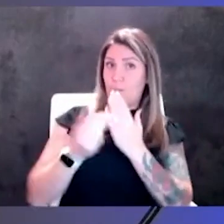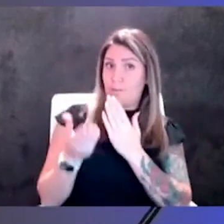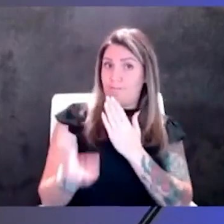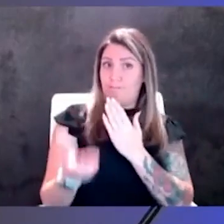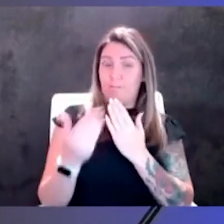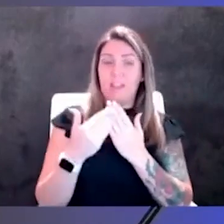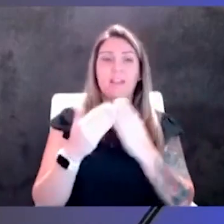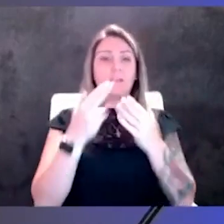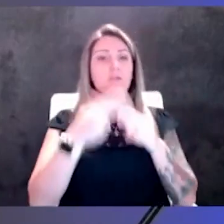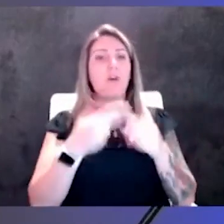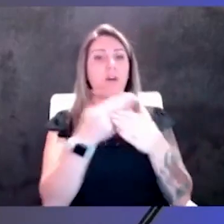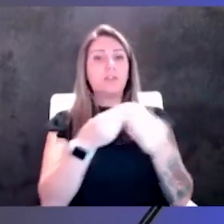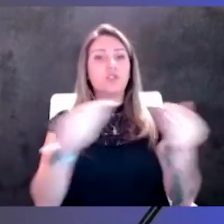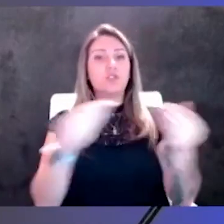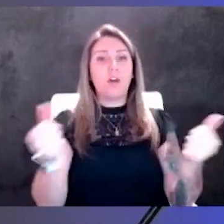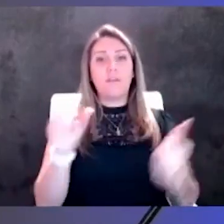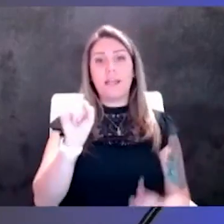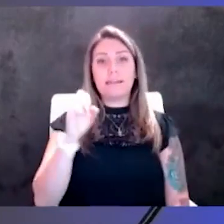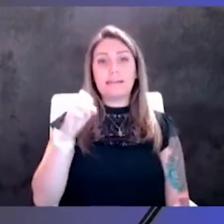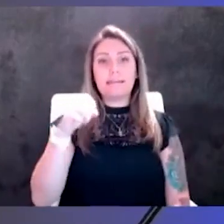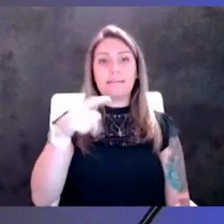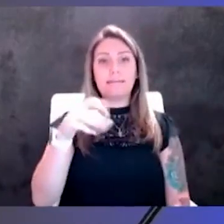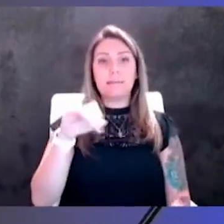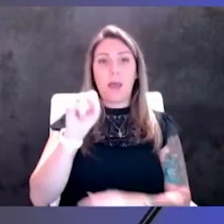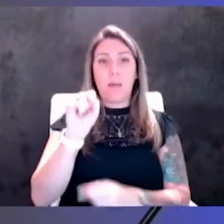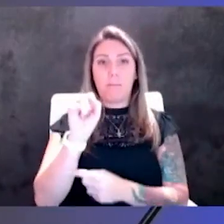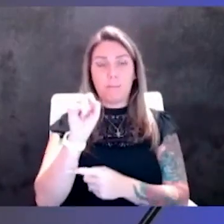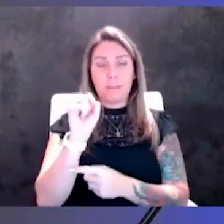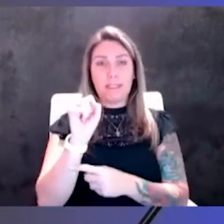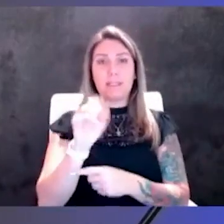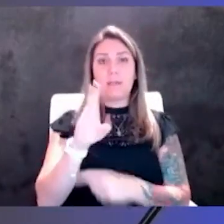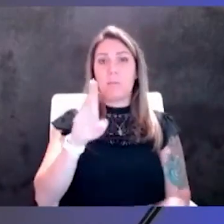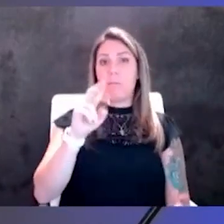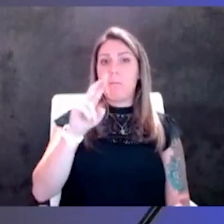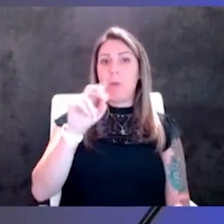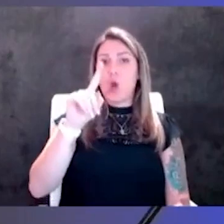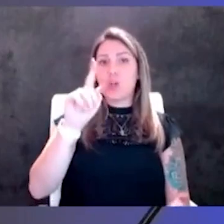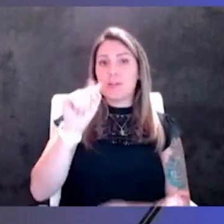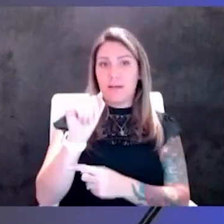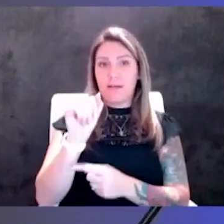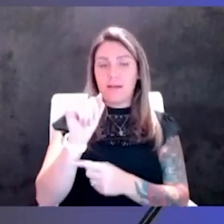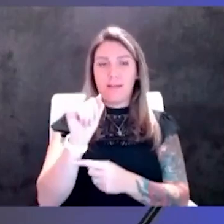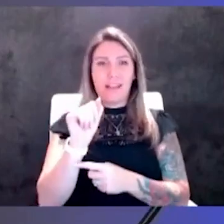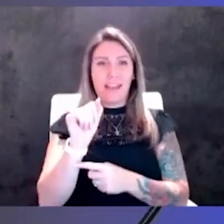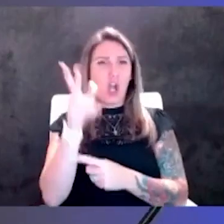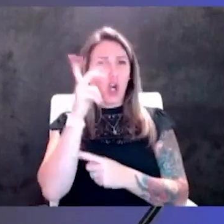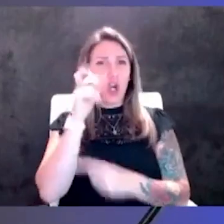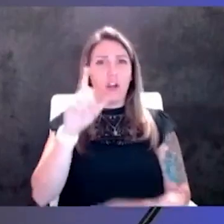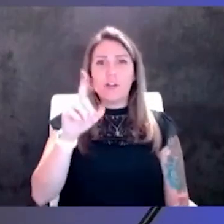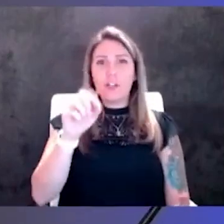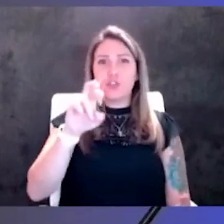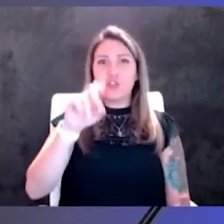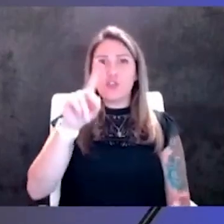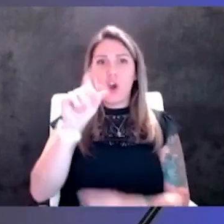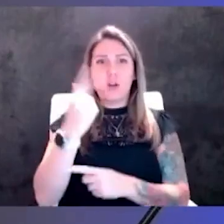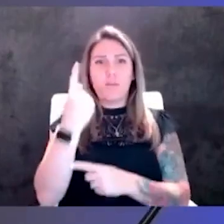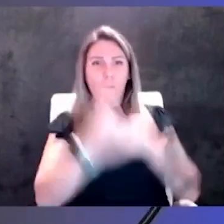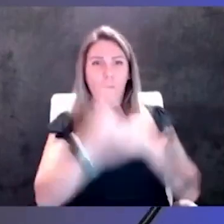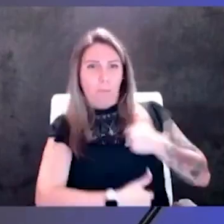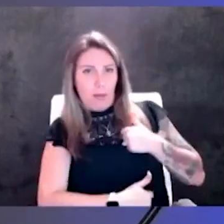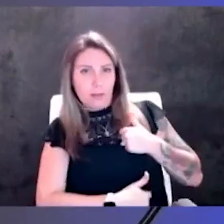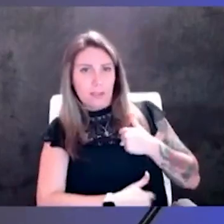Sepsis. And BARDA is, if you've ever heard of DARPA for the military, we are